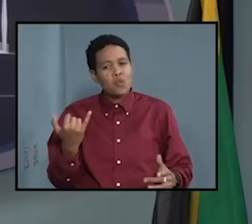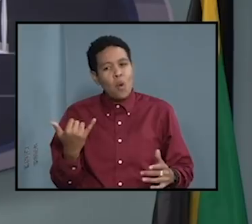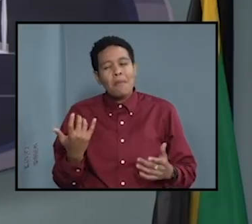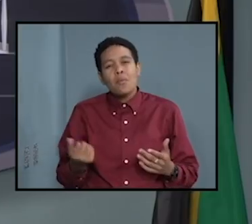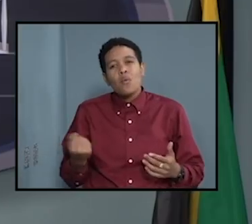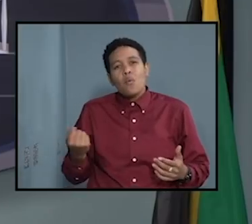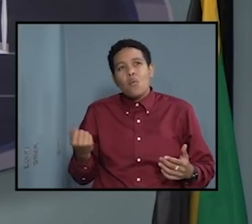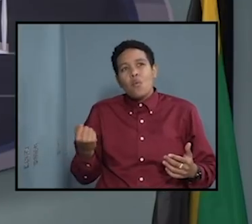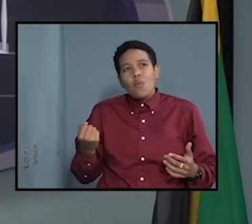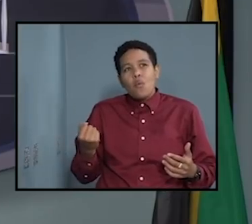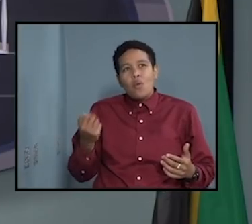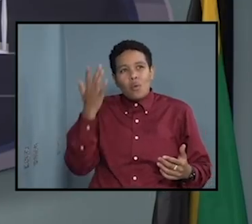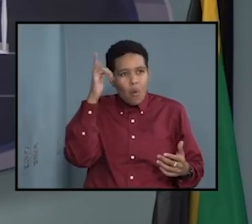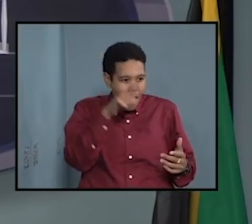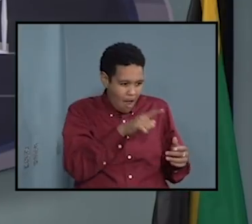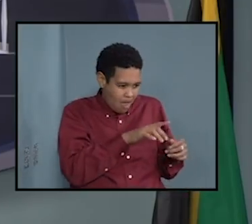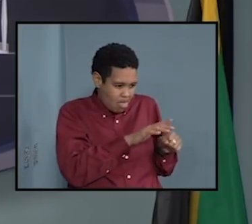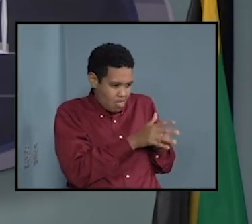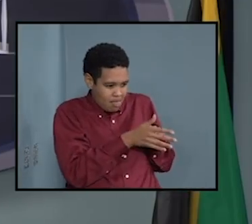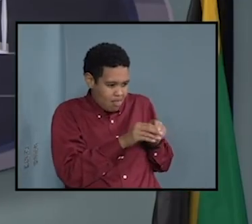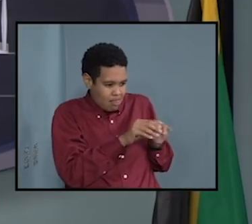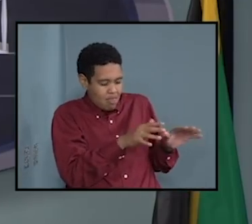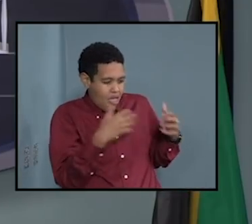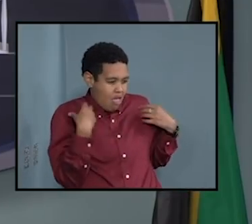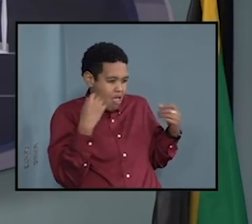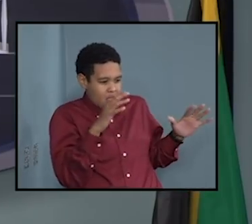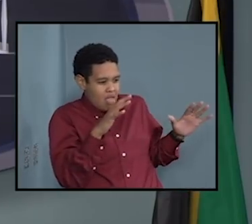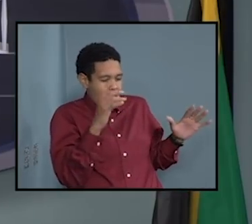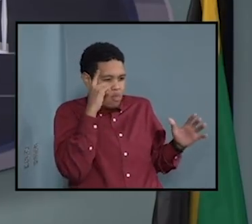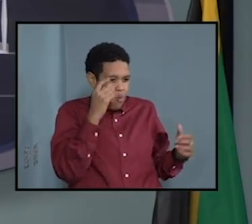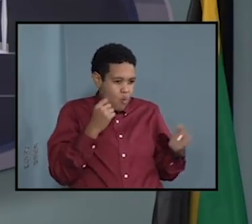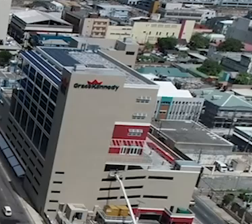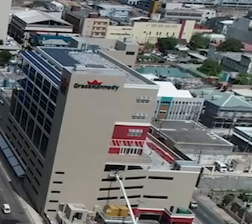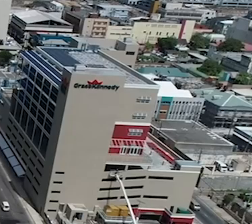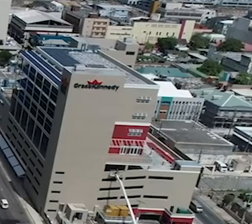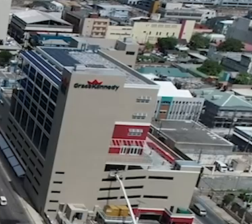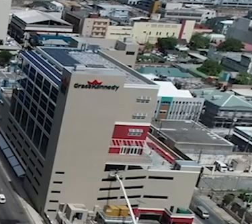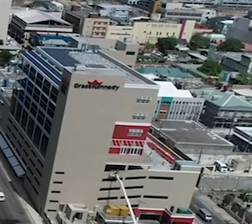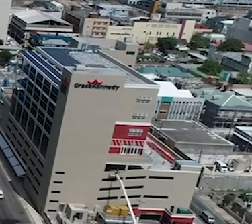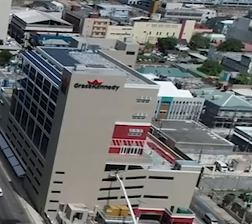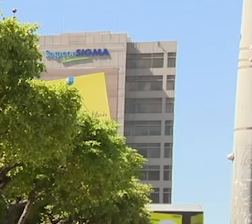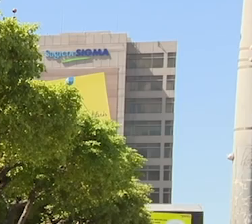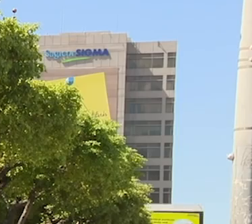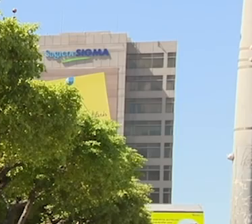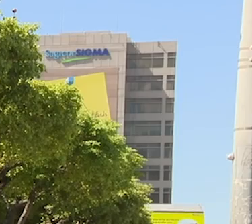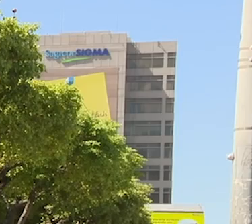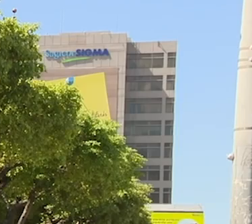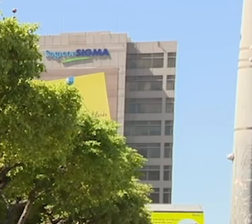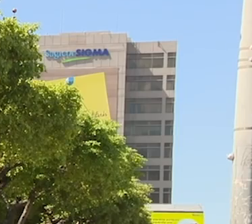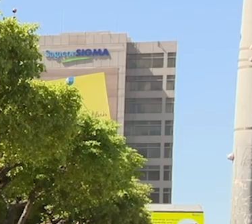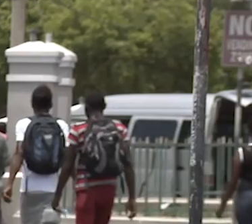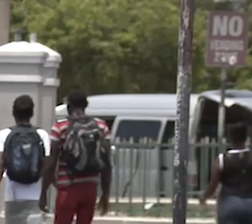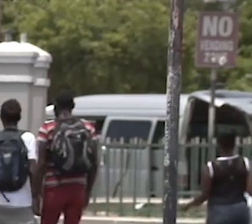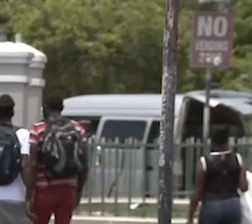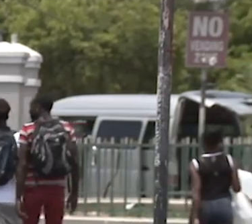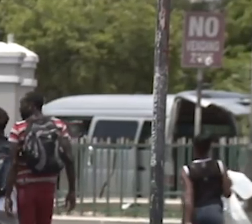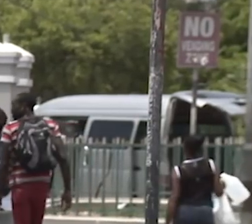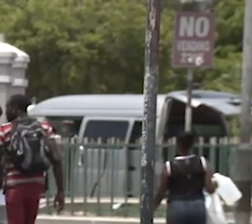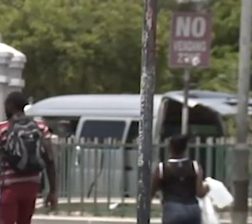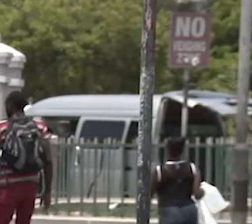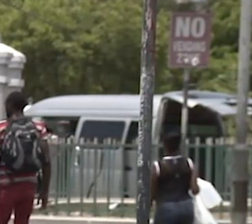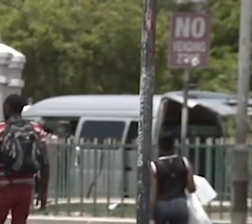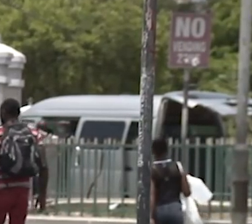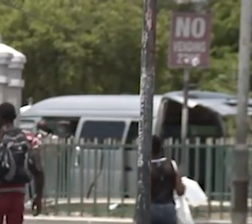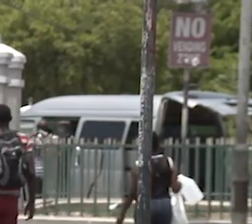moment in order to deal with the health effect of the crisis. We also want to make sure that we position